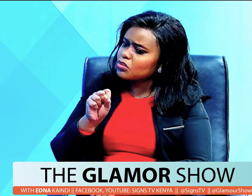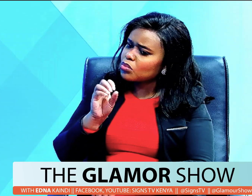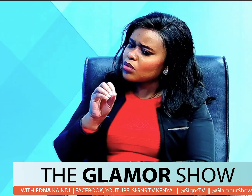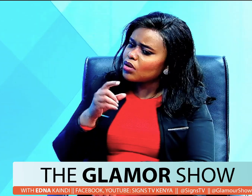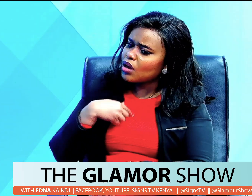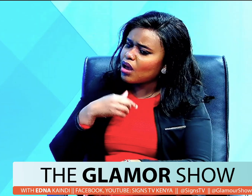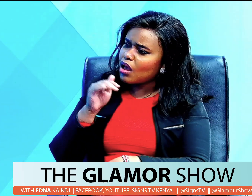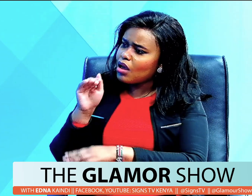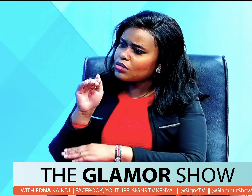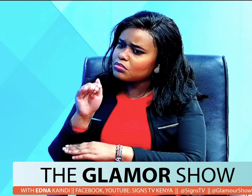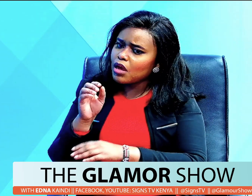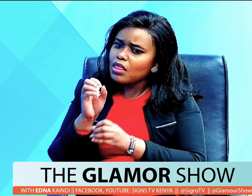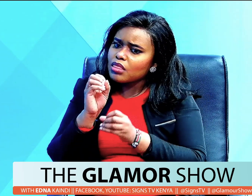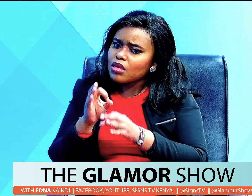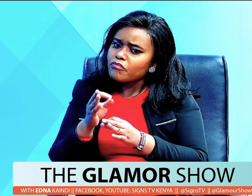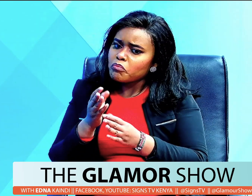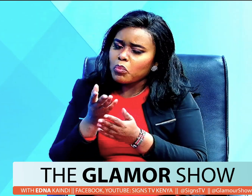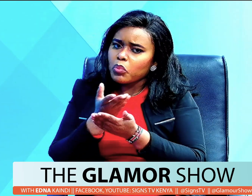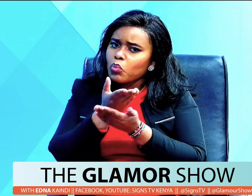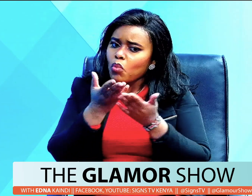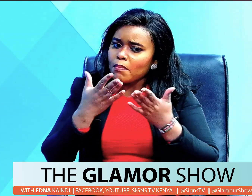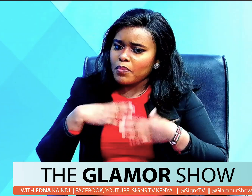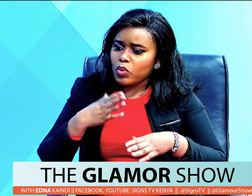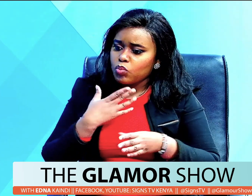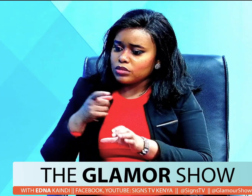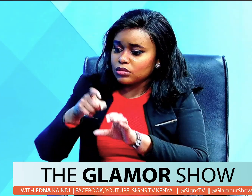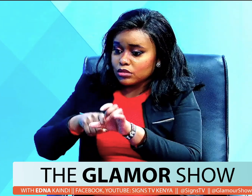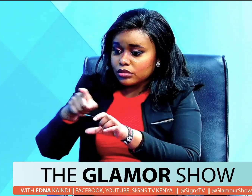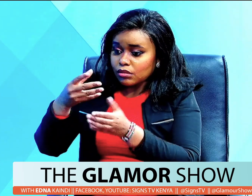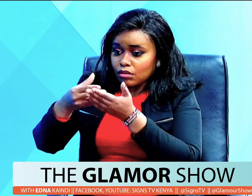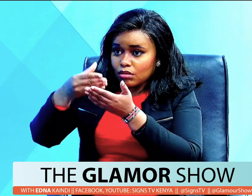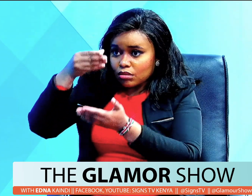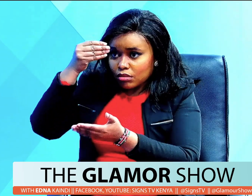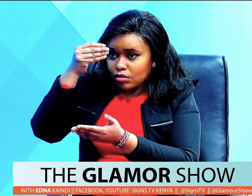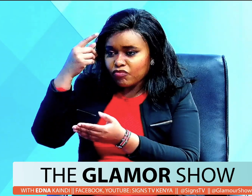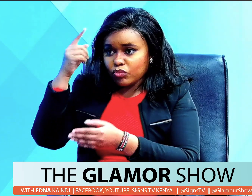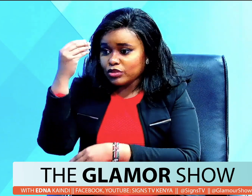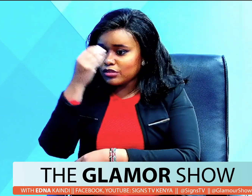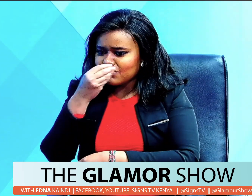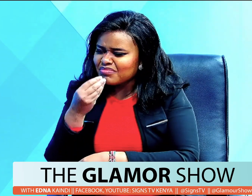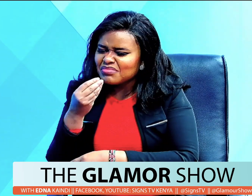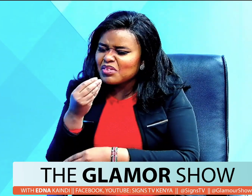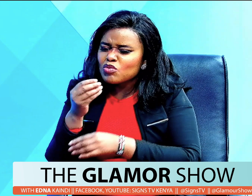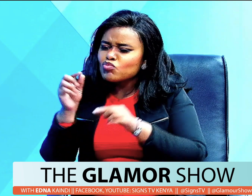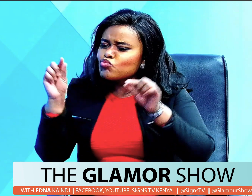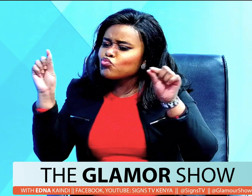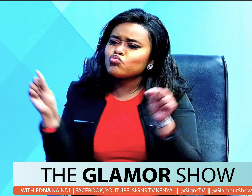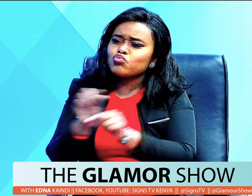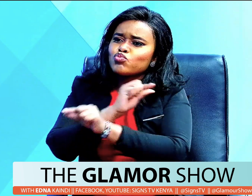That is so interesting. Yeah. And so you're telling me for a